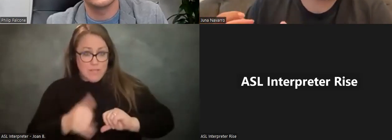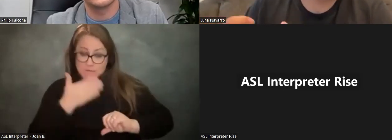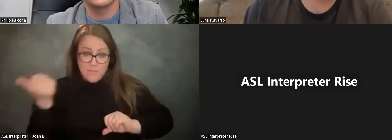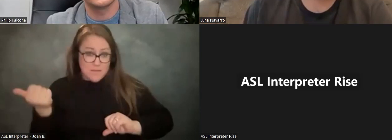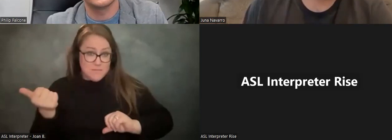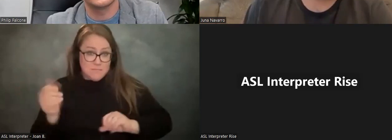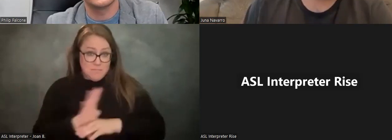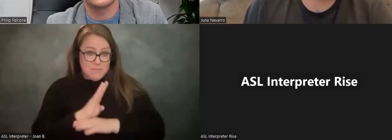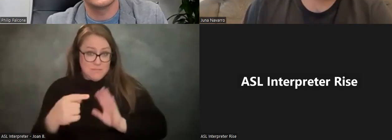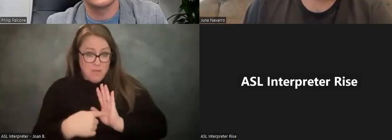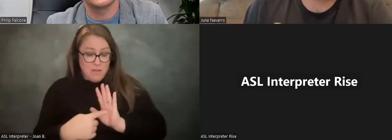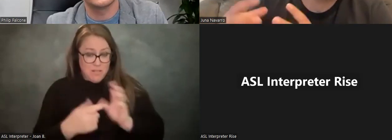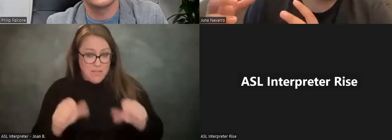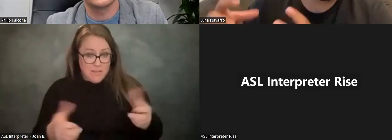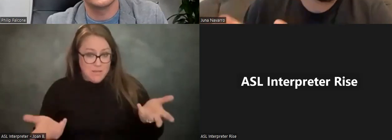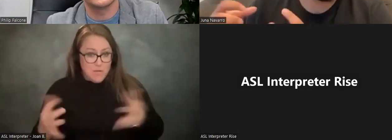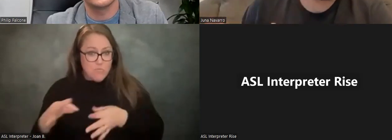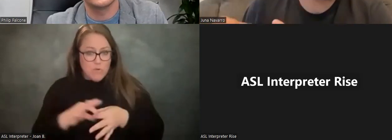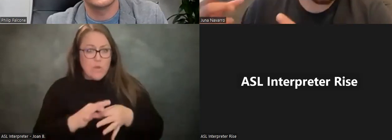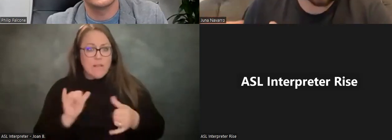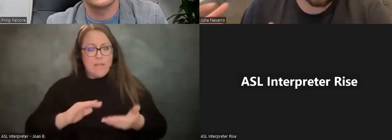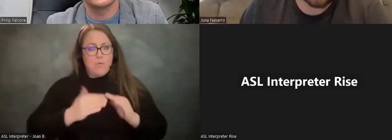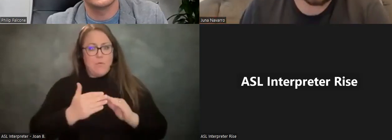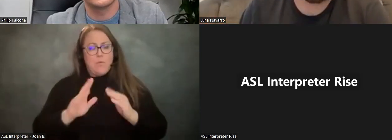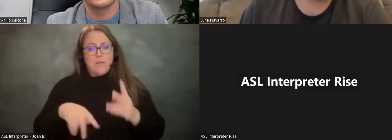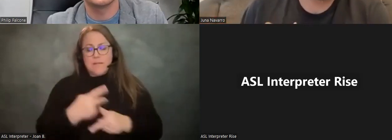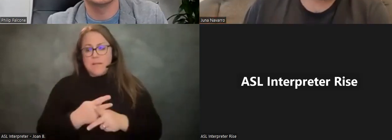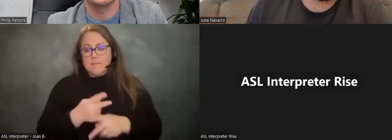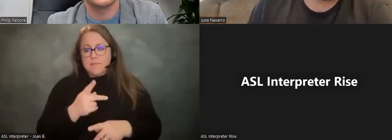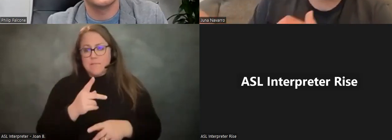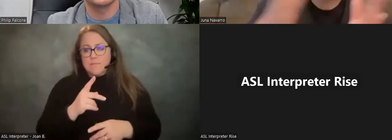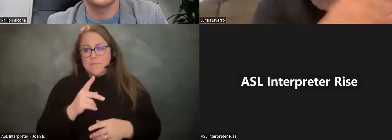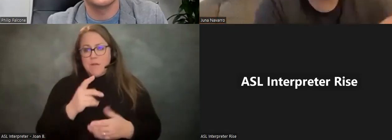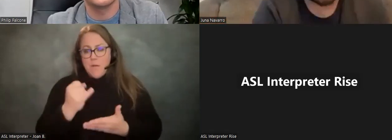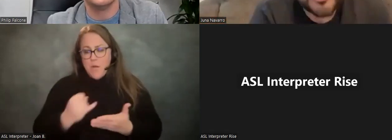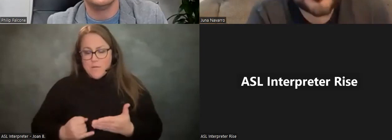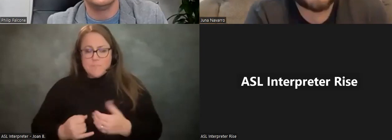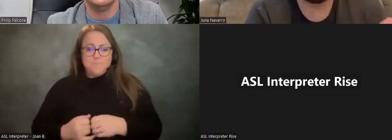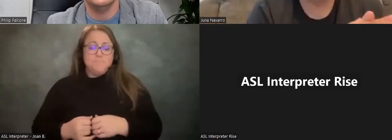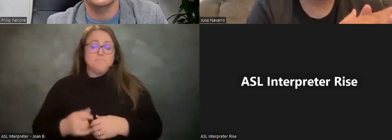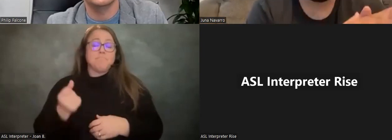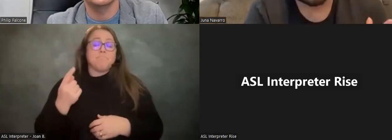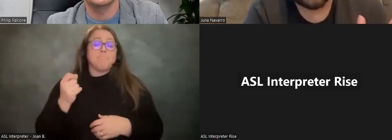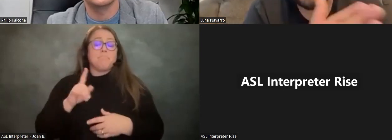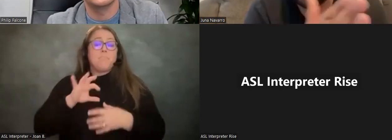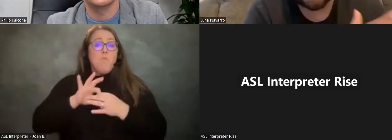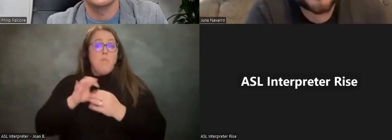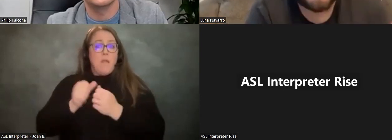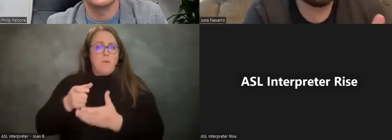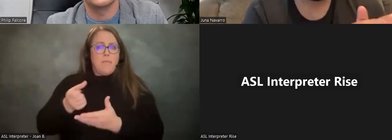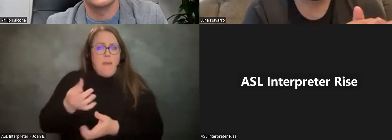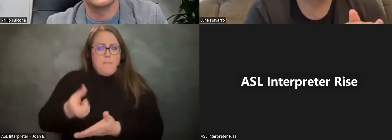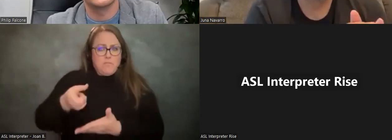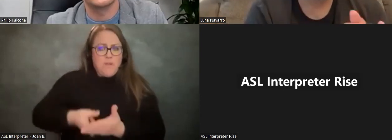business model in terms of doing these community-based mural projects. When it comes to charging, also be